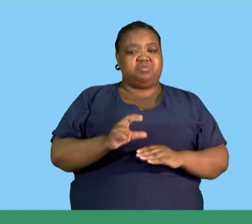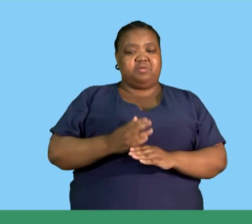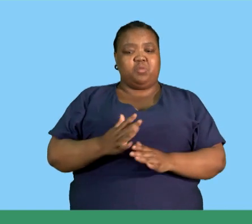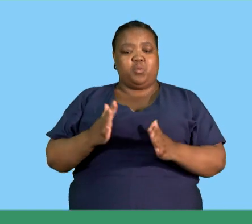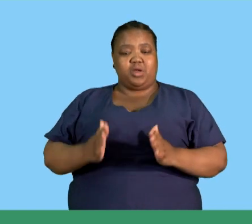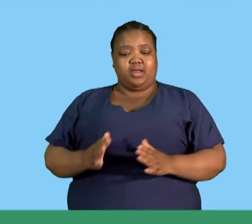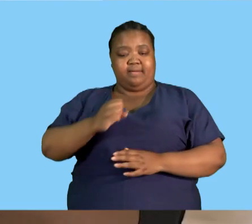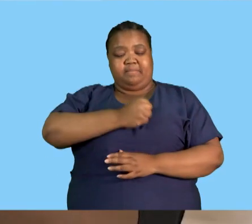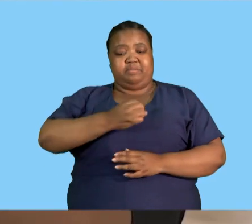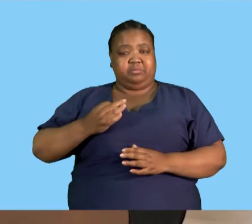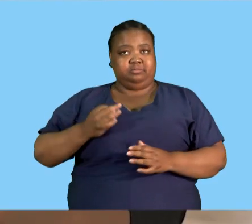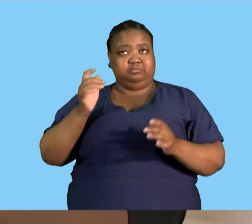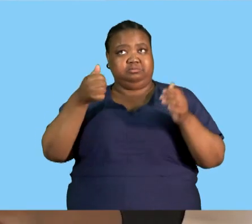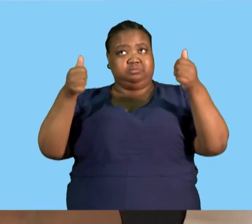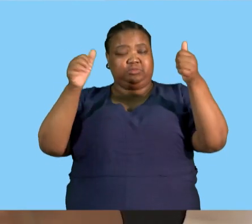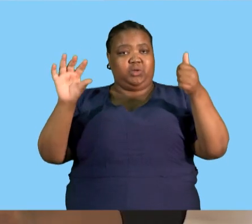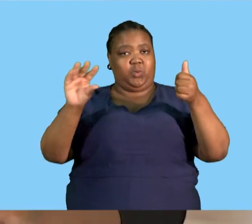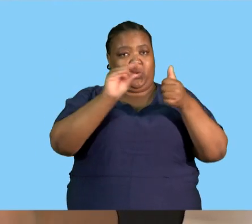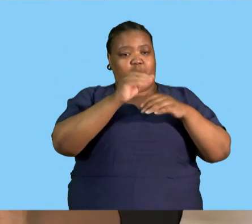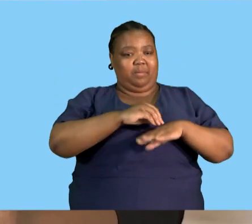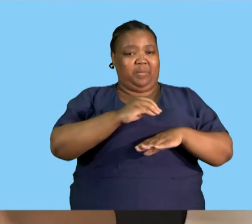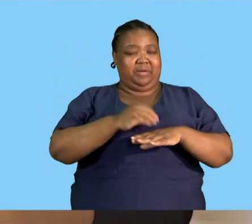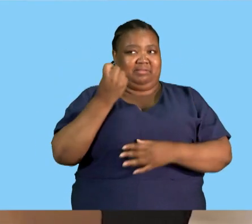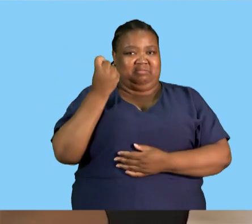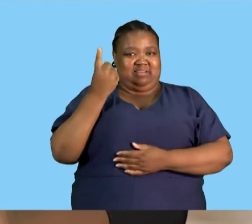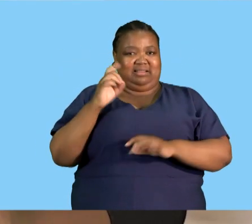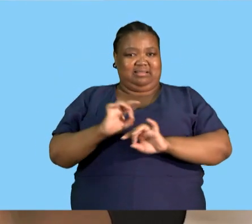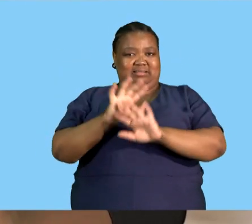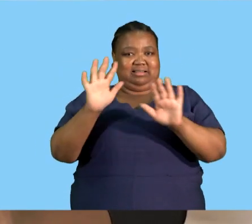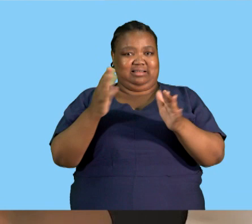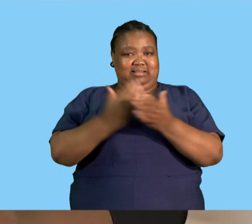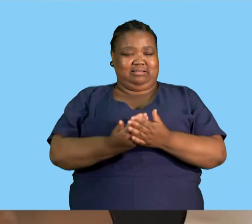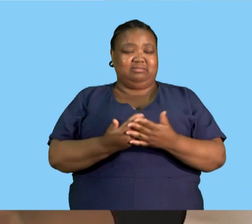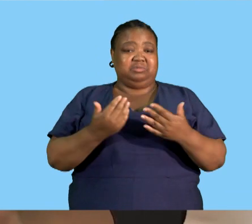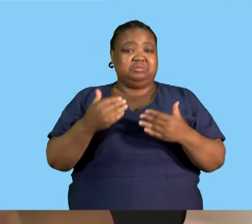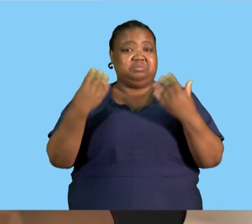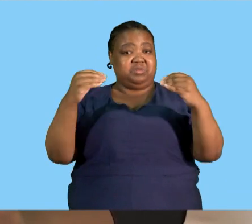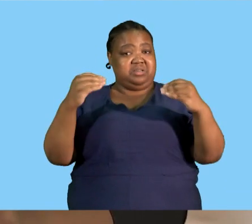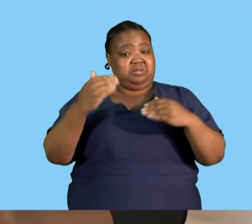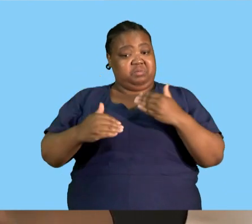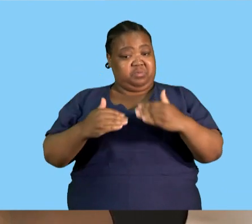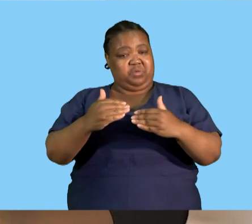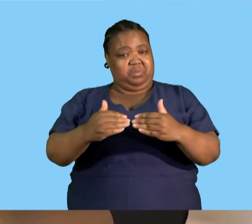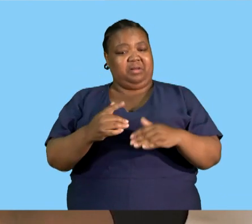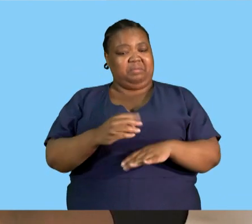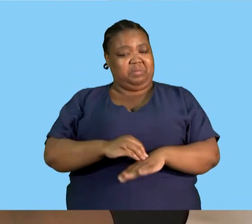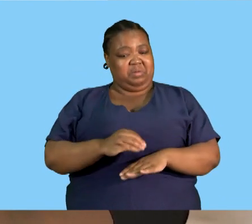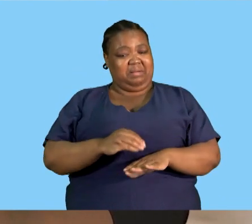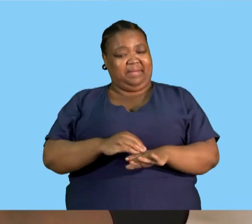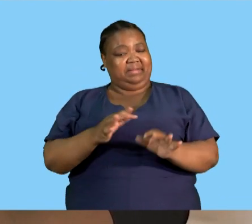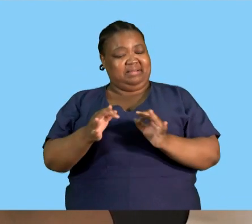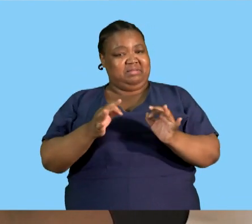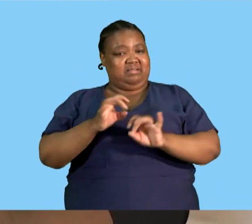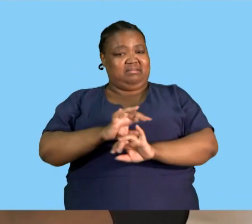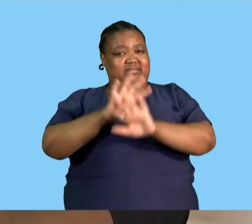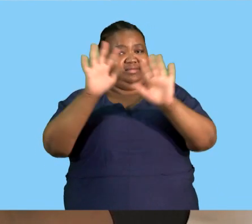the employers, the employees, can understand the problem. So that is the first thing that the business needs to do, state it clearly. Members